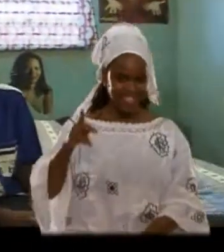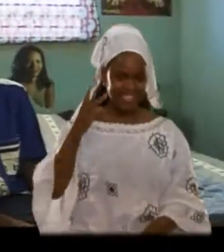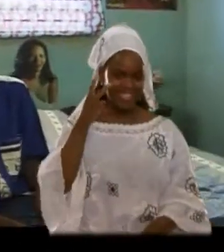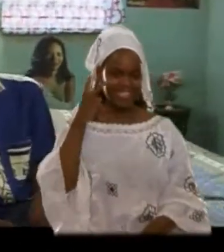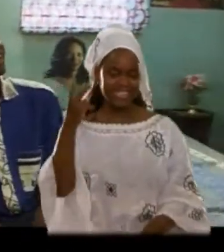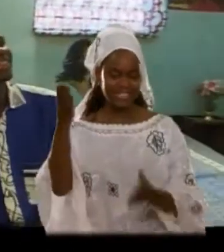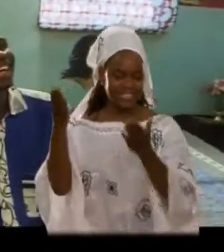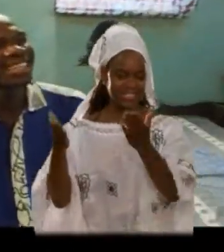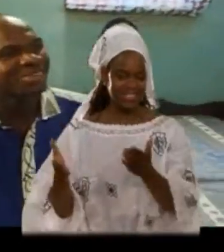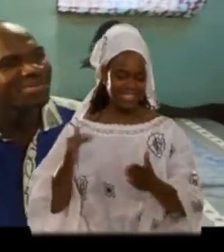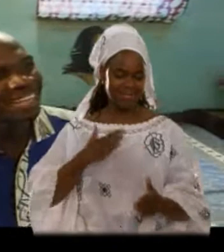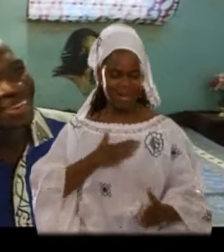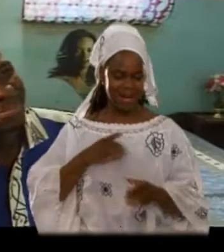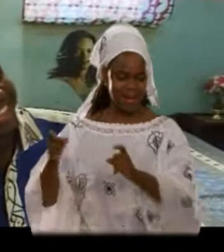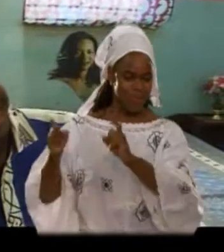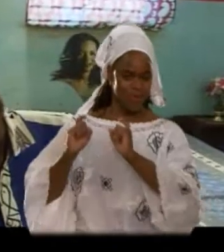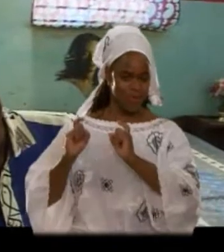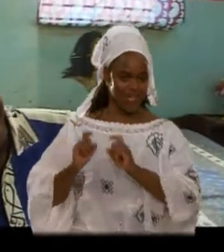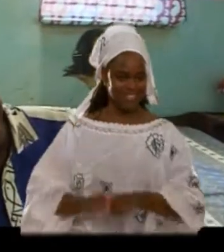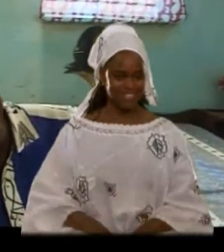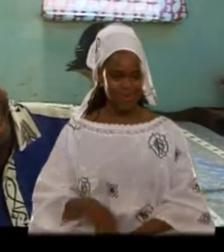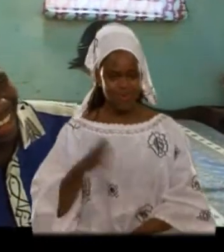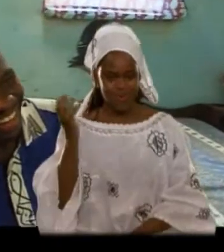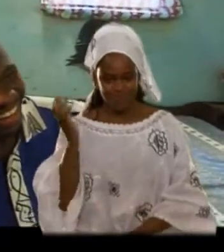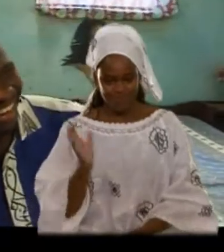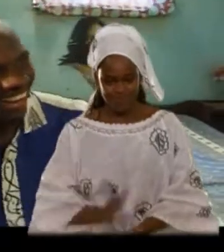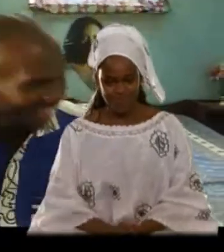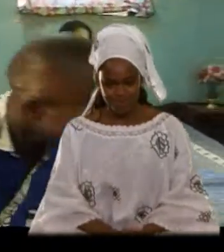Okay, seeing you in it will be my reward.